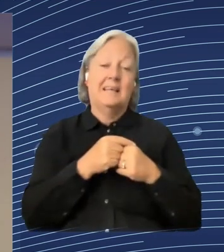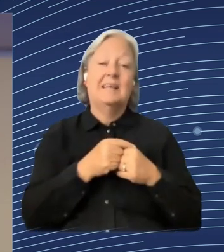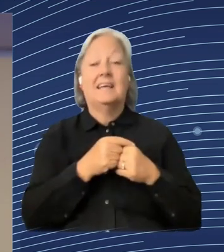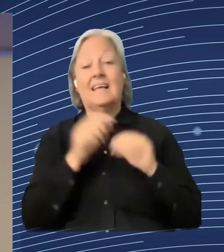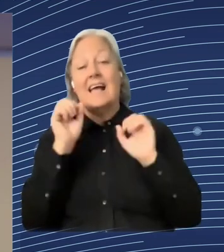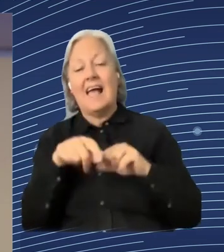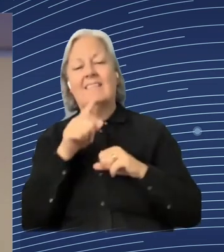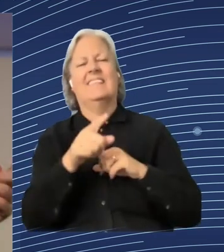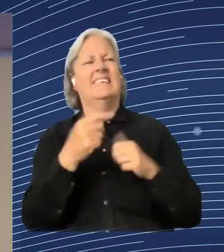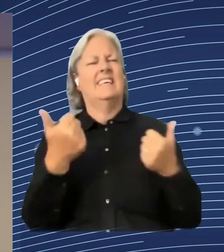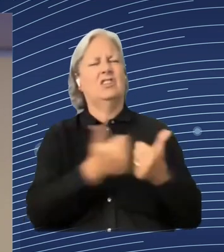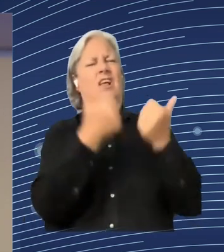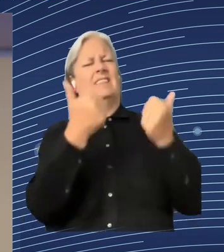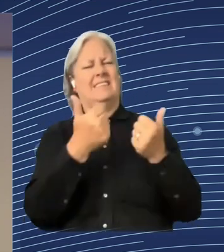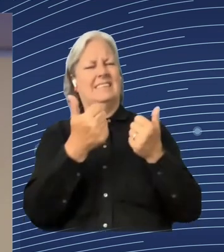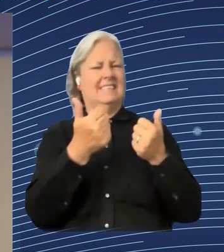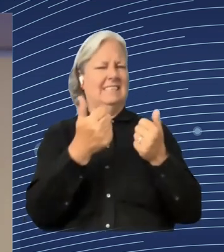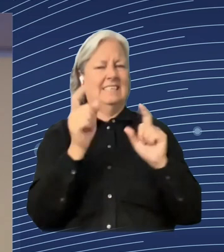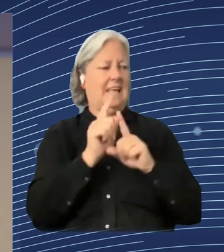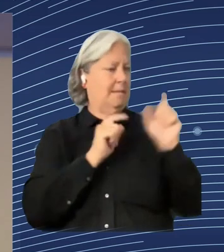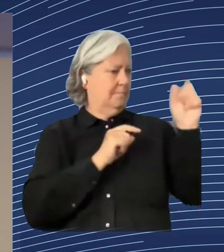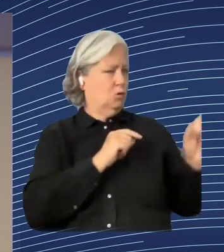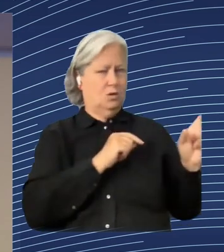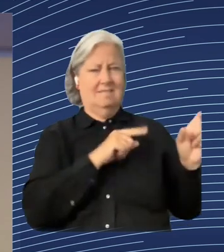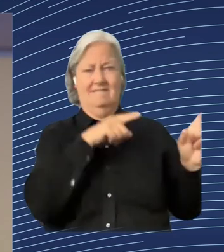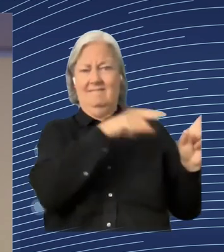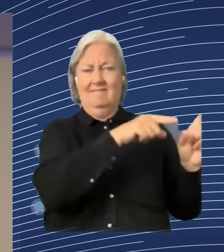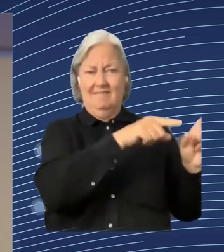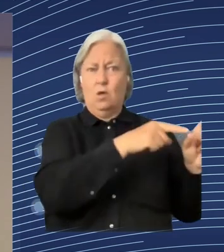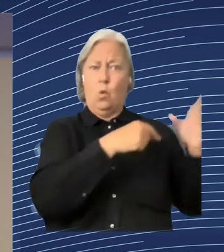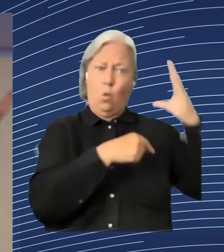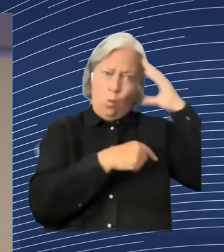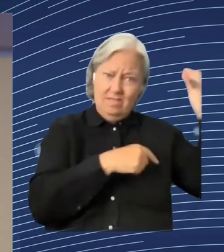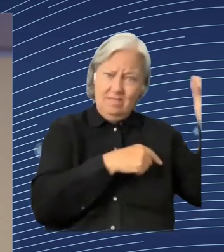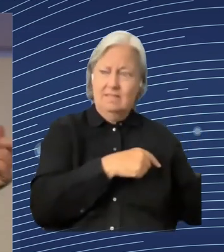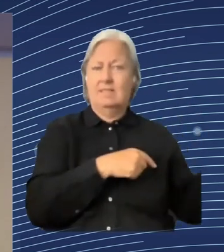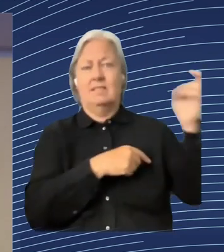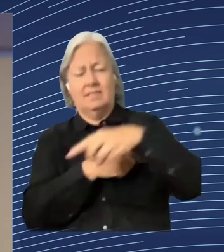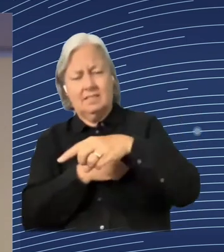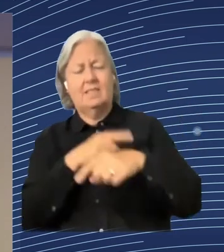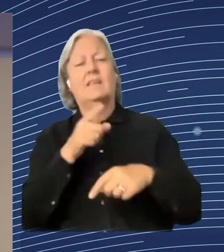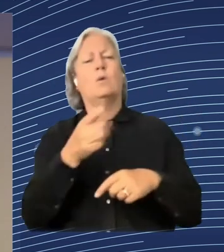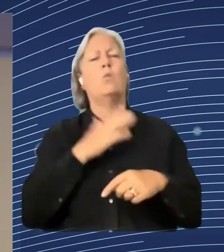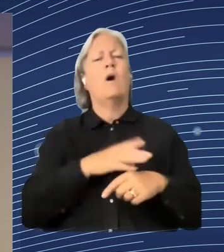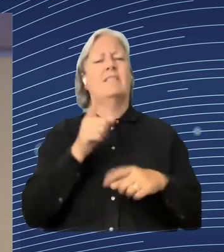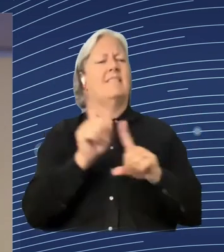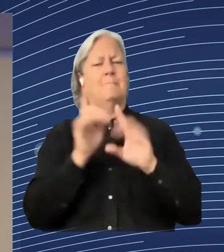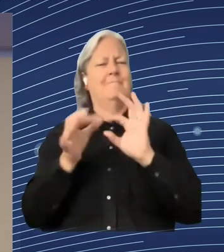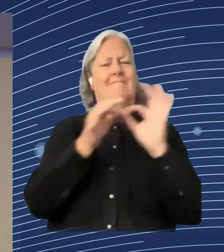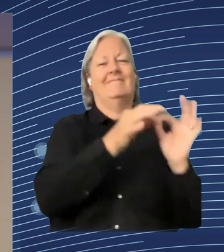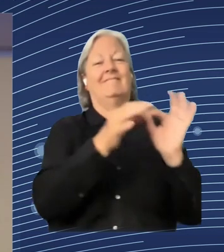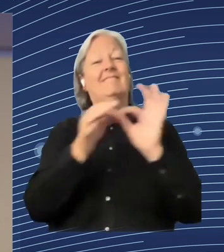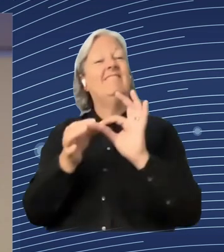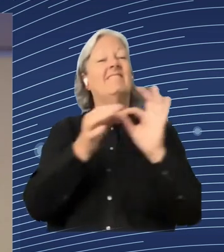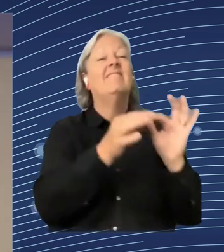interconnect citizens from there, from Holland to Belgium country, if in a cross-border relationship, when you're working